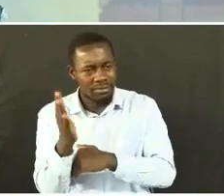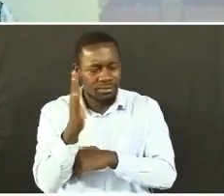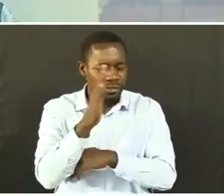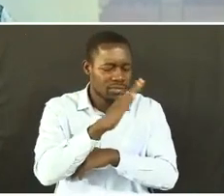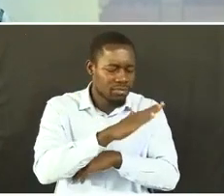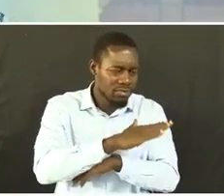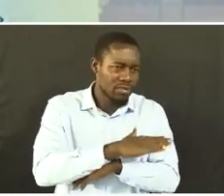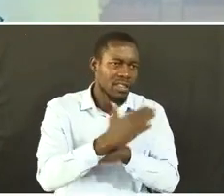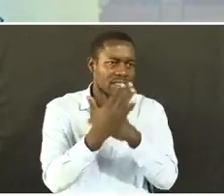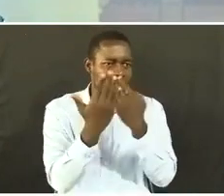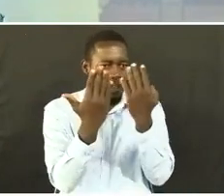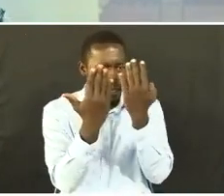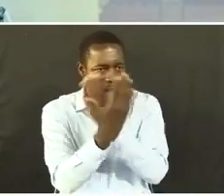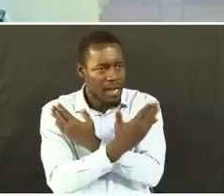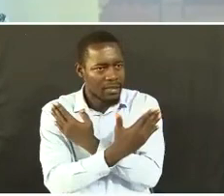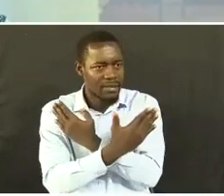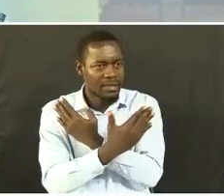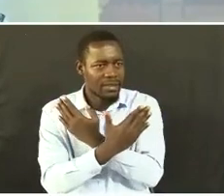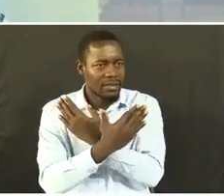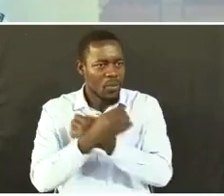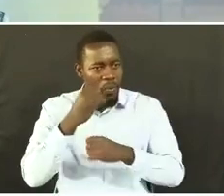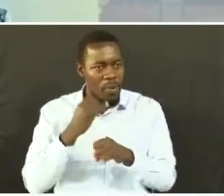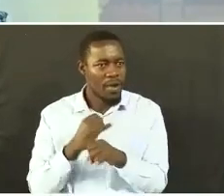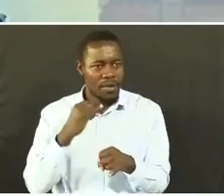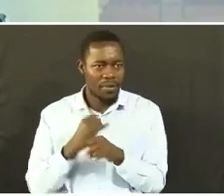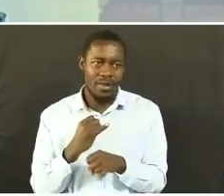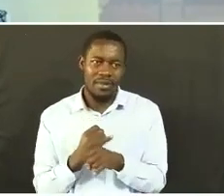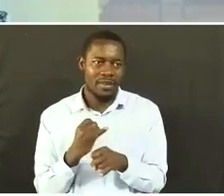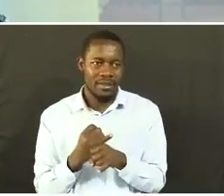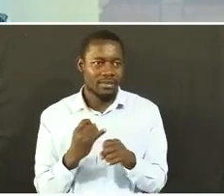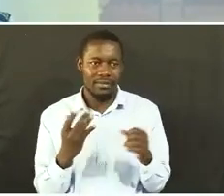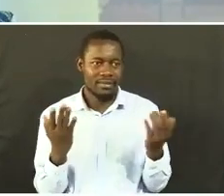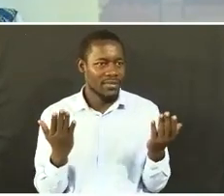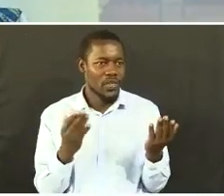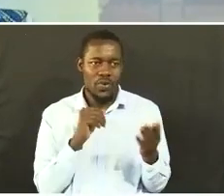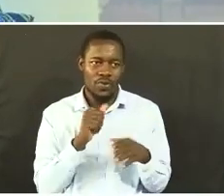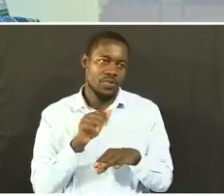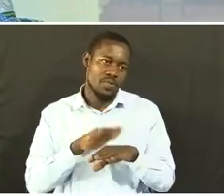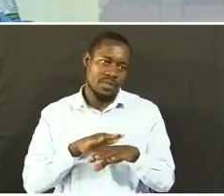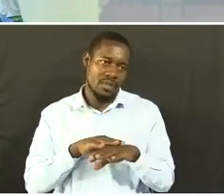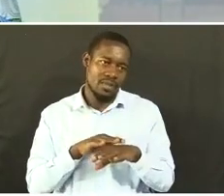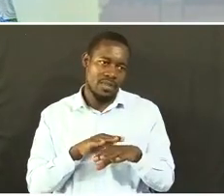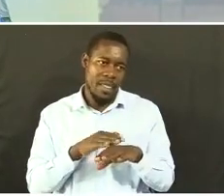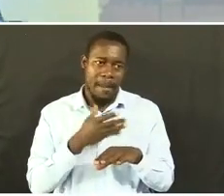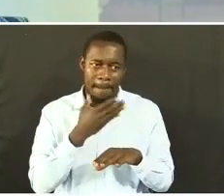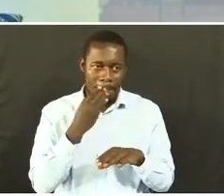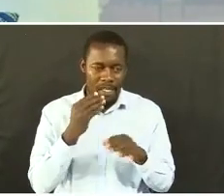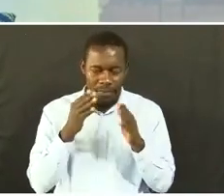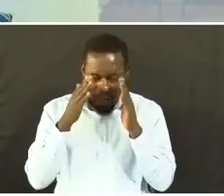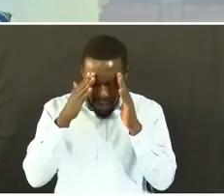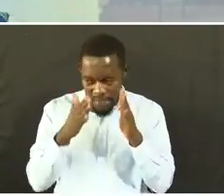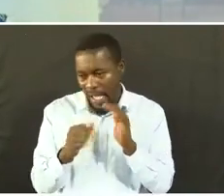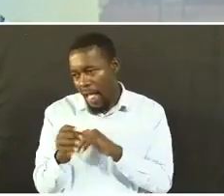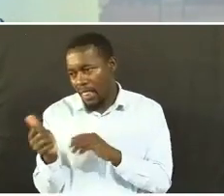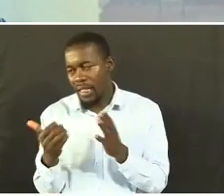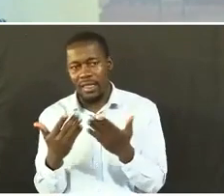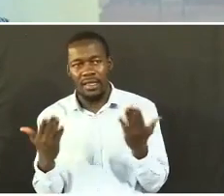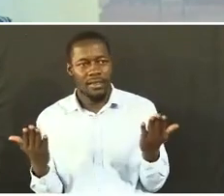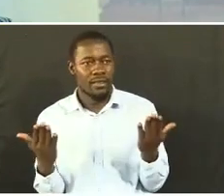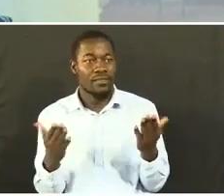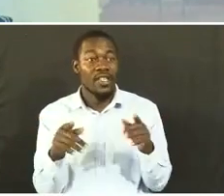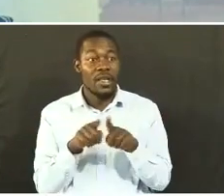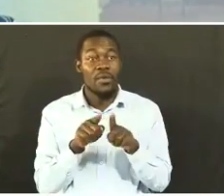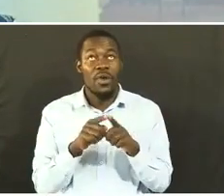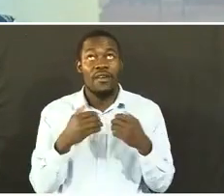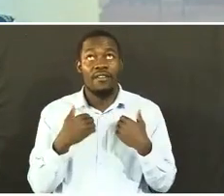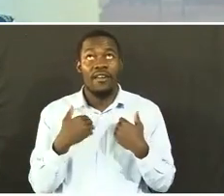life, and there will be consequences. First of them being burnout and other consequences. There are also people who are addicted to sex.